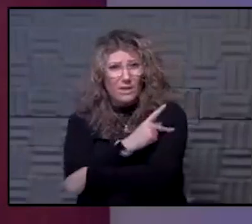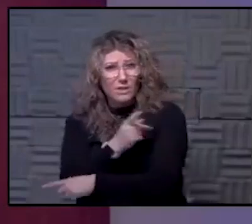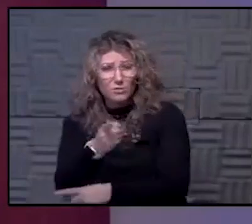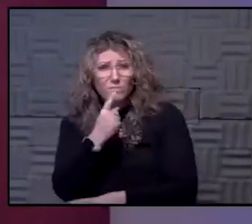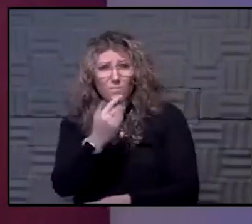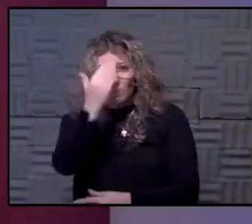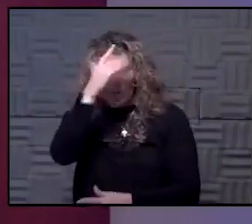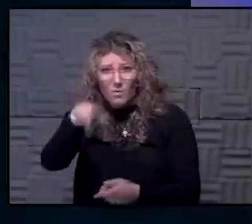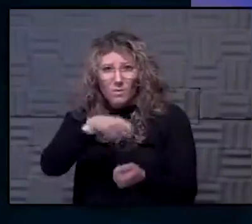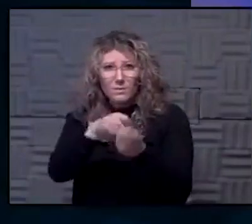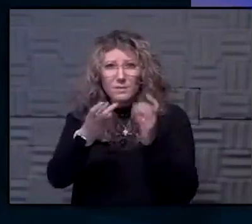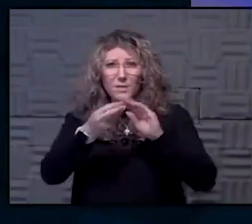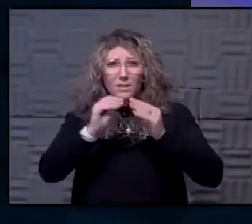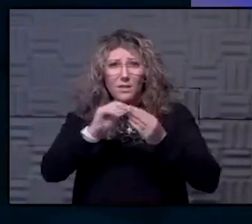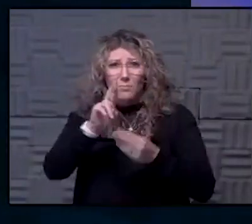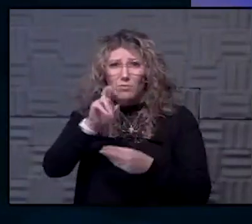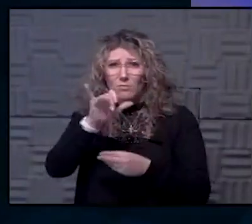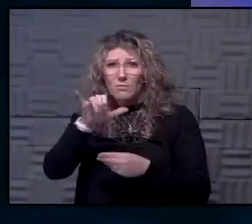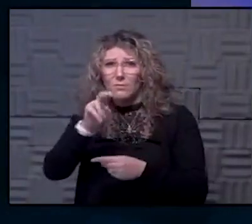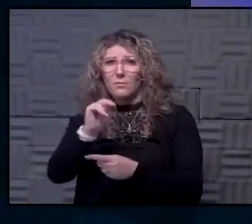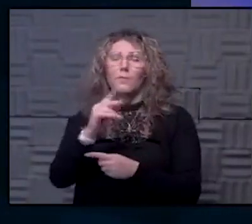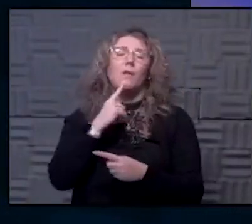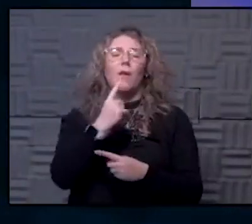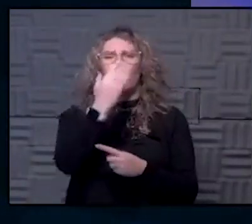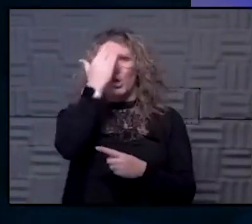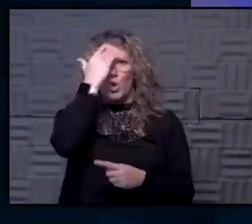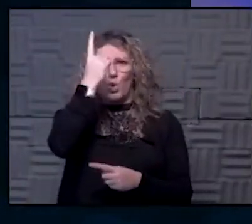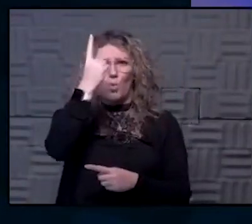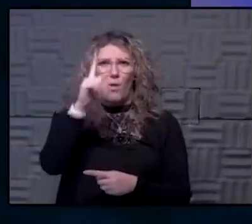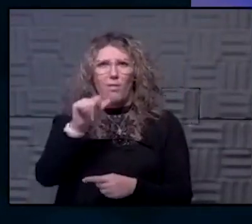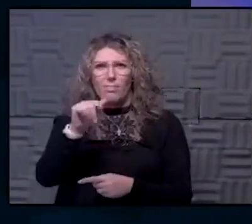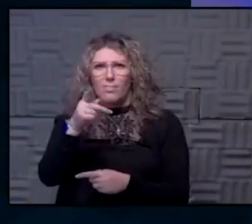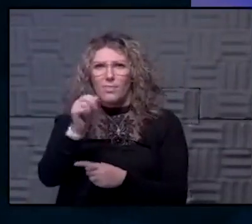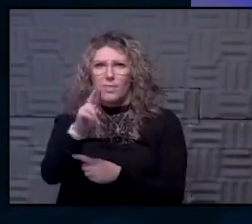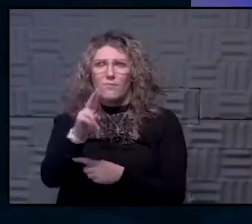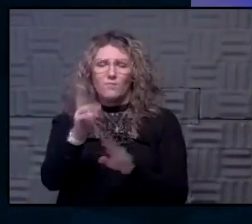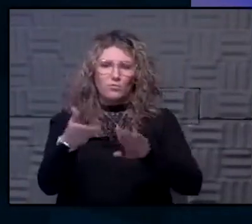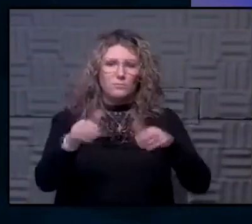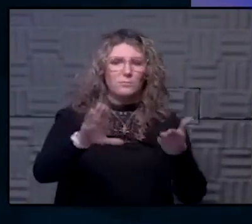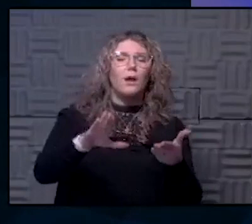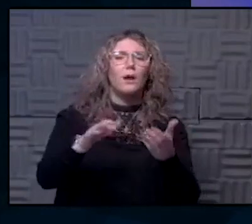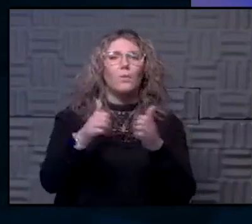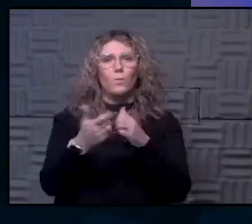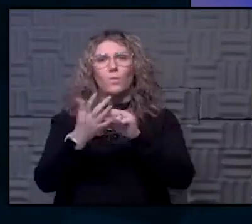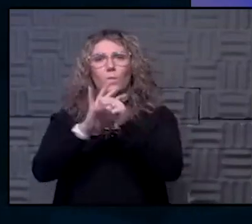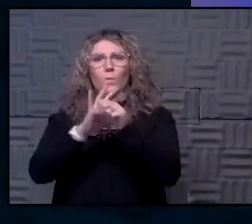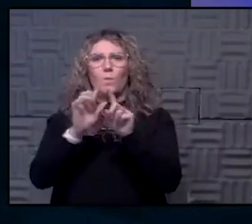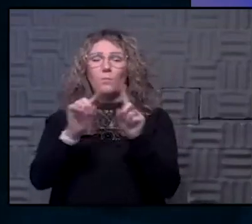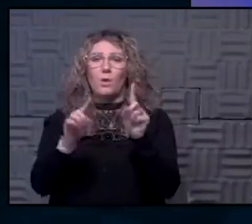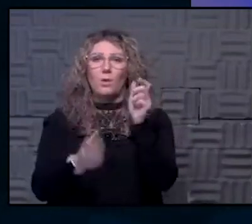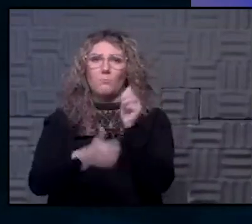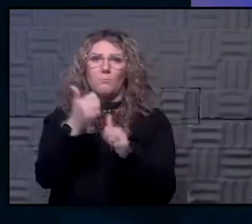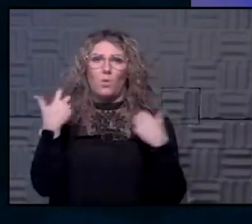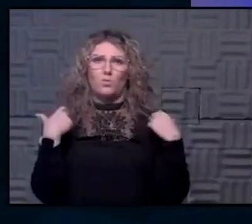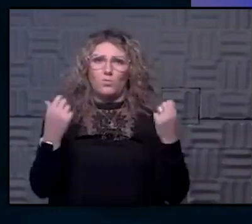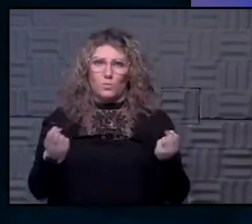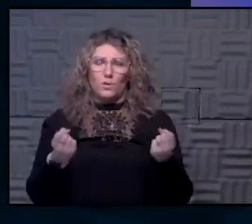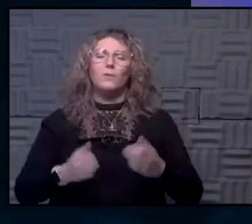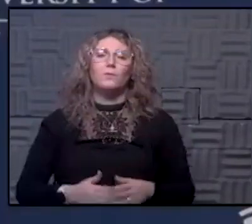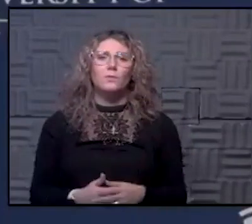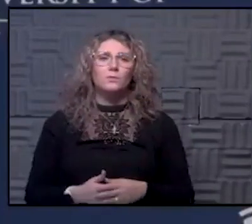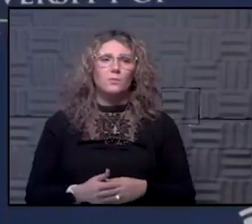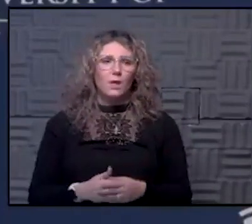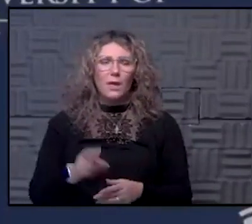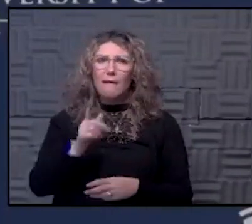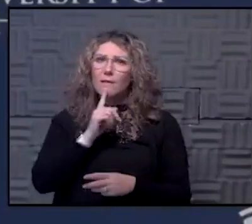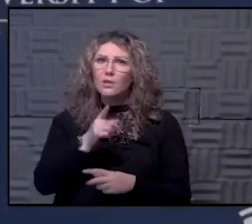numbers on those patients, Ryan? I'm aware of one liver transplant patient that has died with COVID, but most of ours have recovered. So